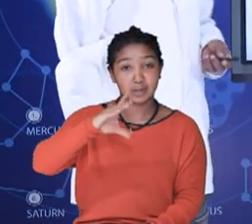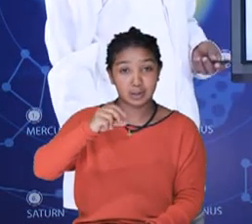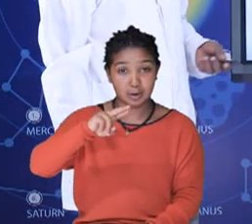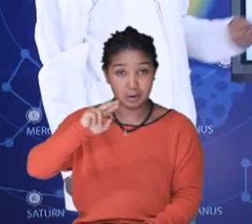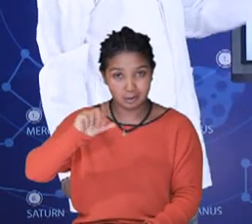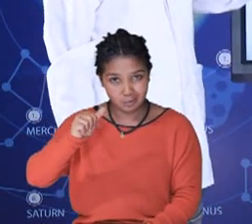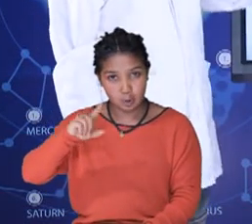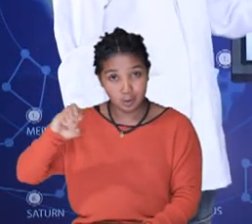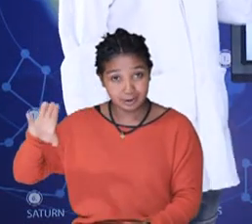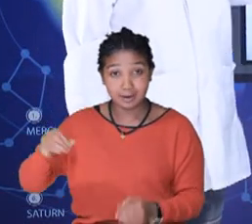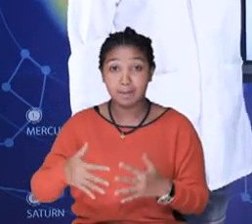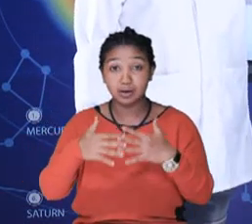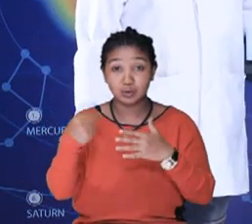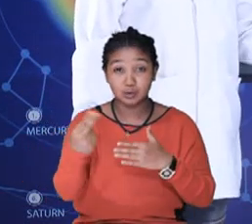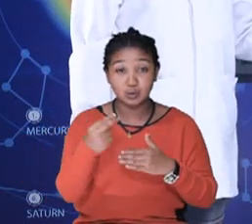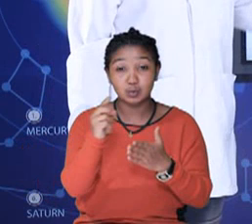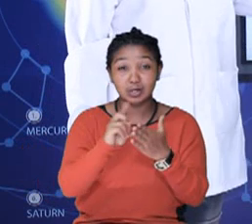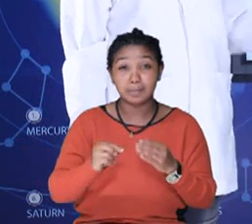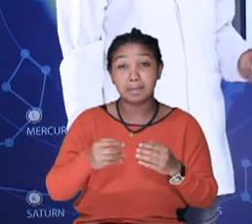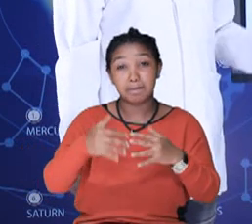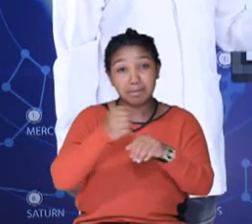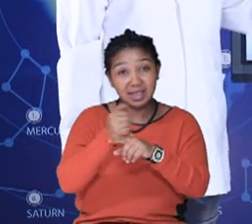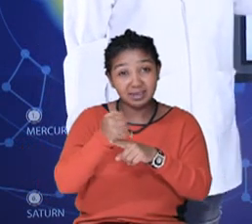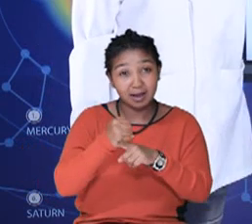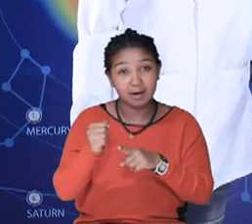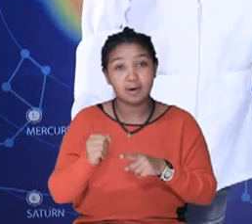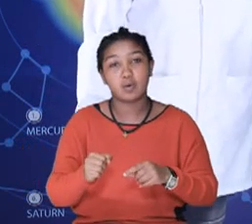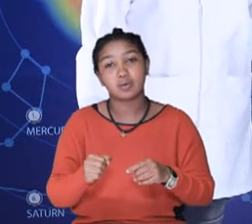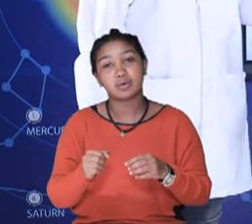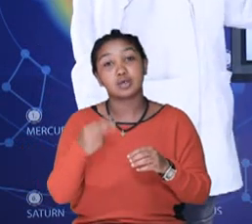Hydraulic machines. It is a machine that used to shape metal or